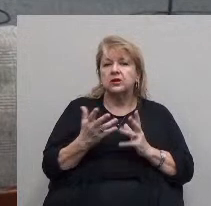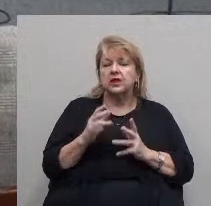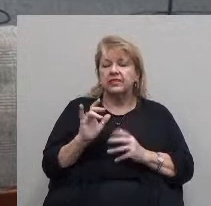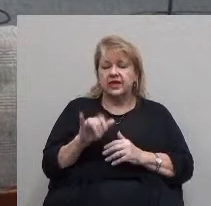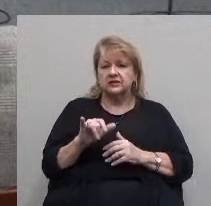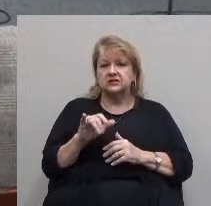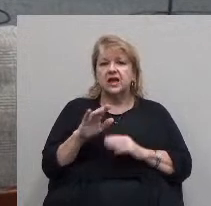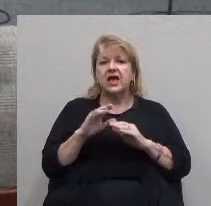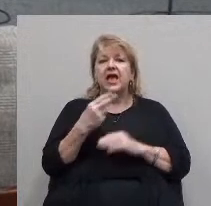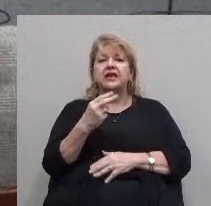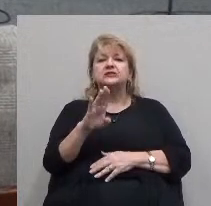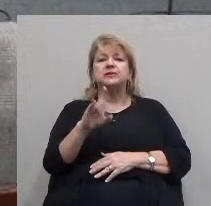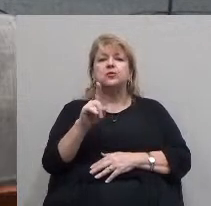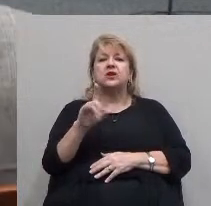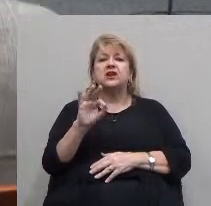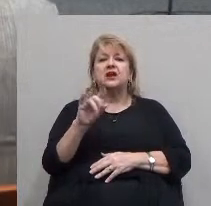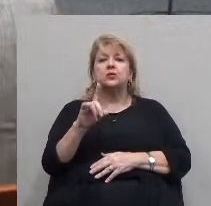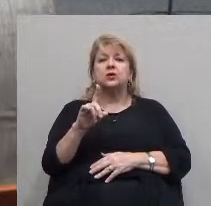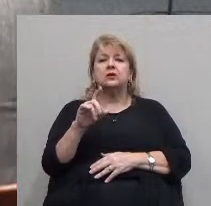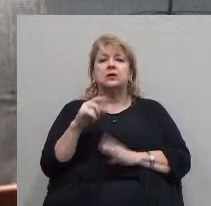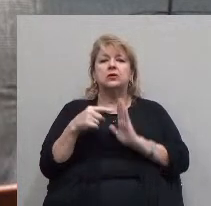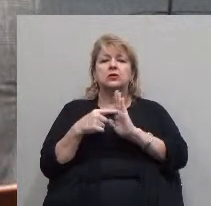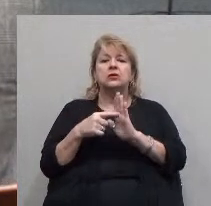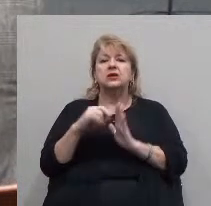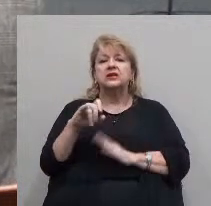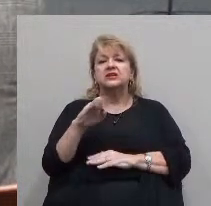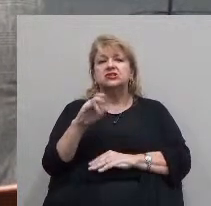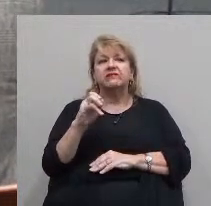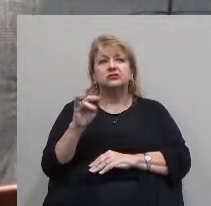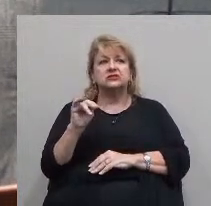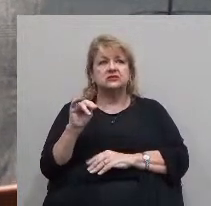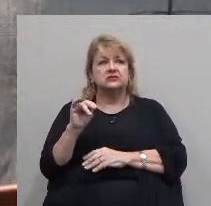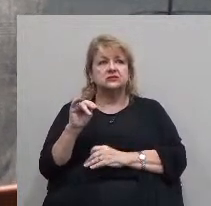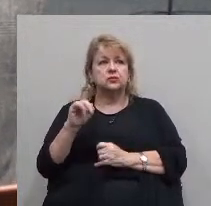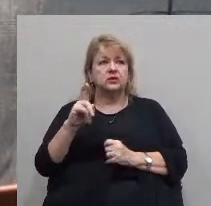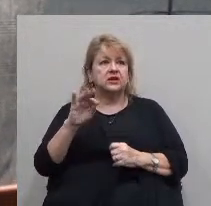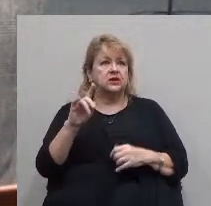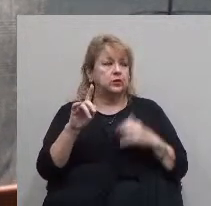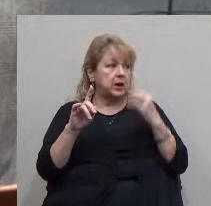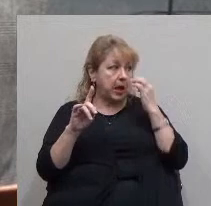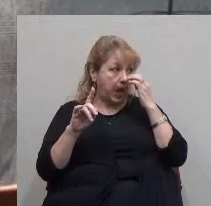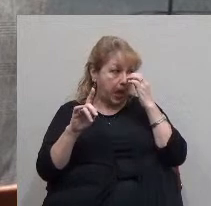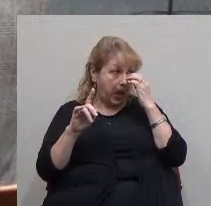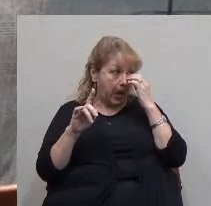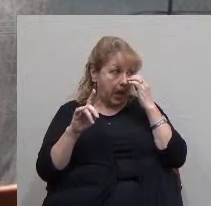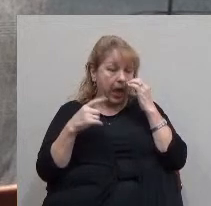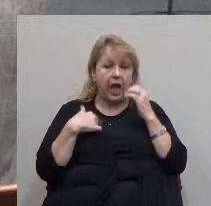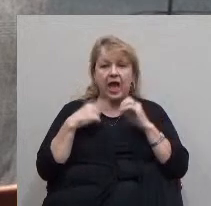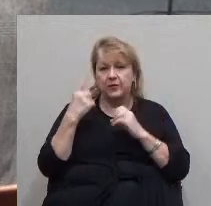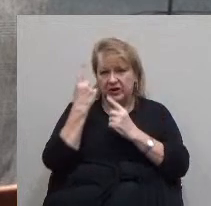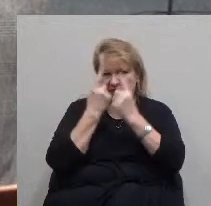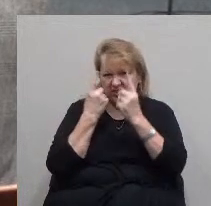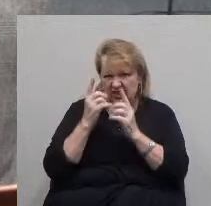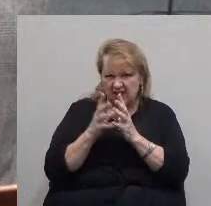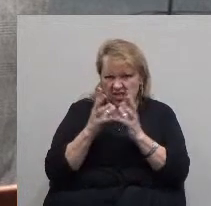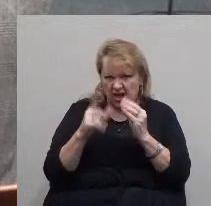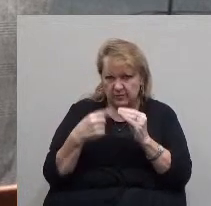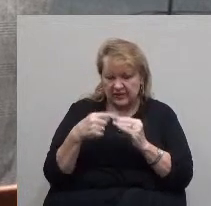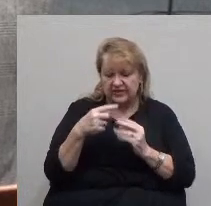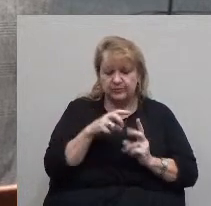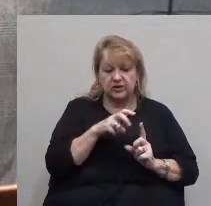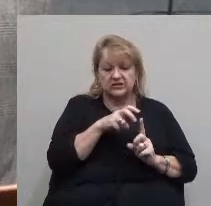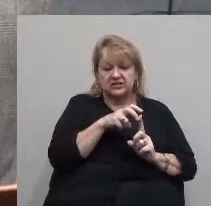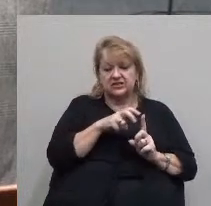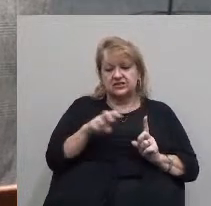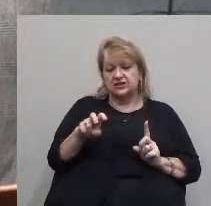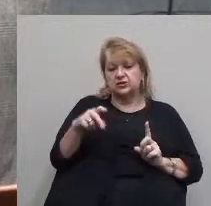it was House Bill 191 by Representative Jefferson. And this, I'm gonna have to like do a lot of thinking about this, because there's just a